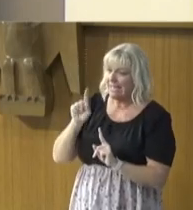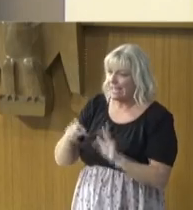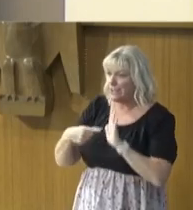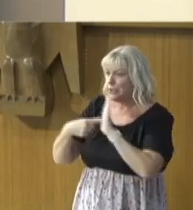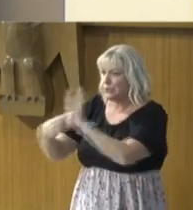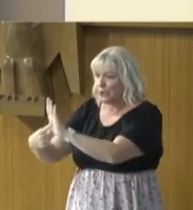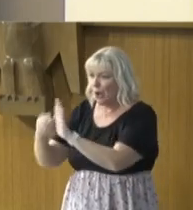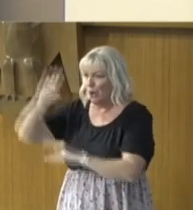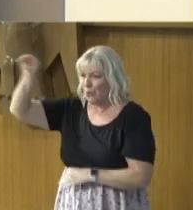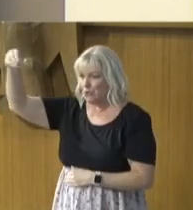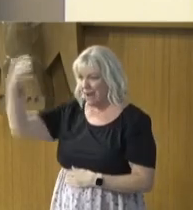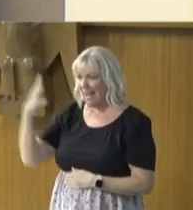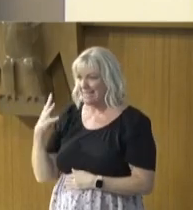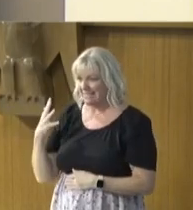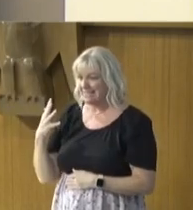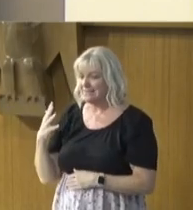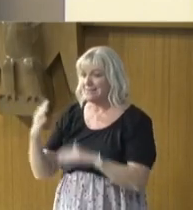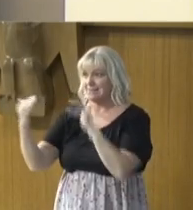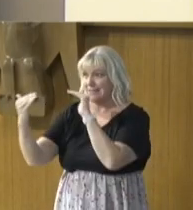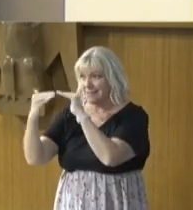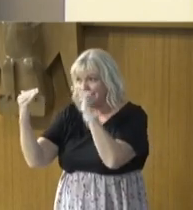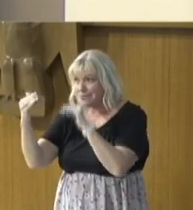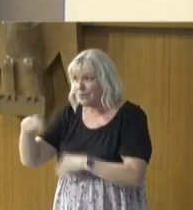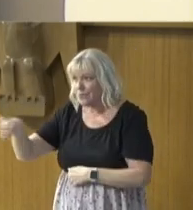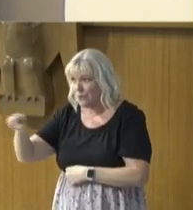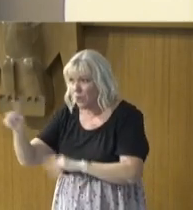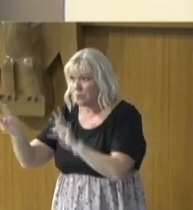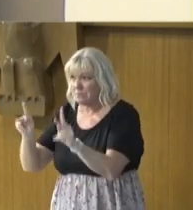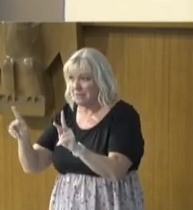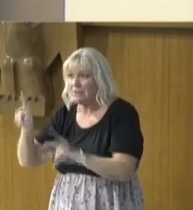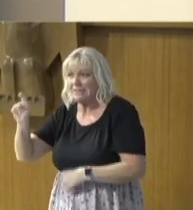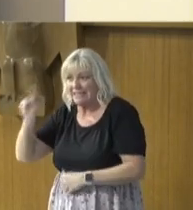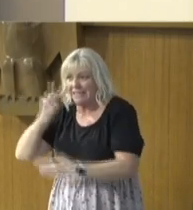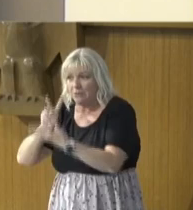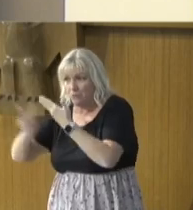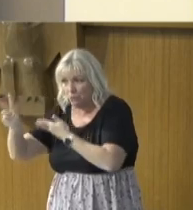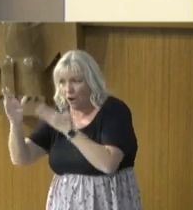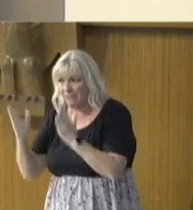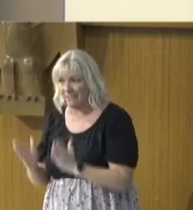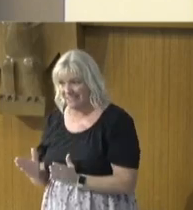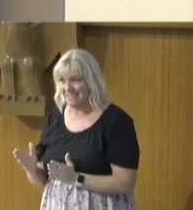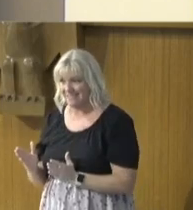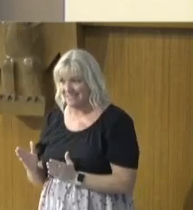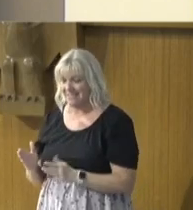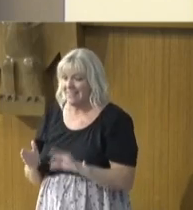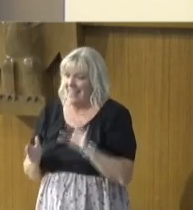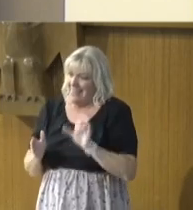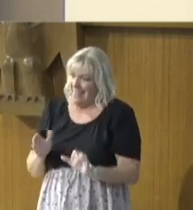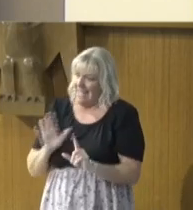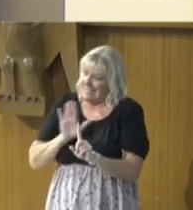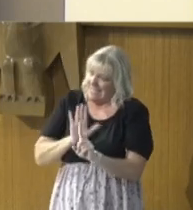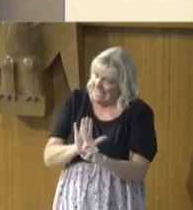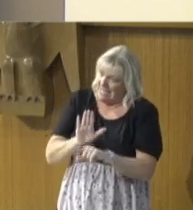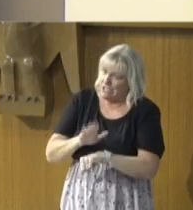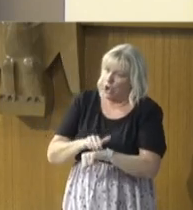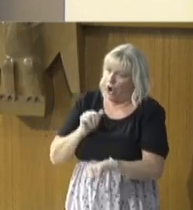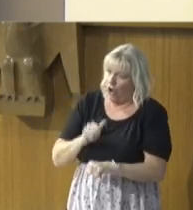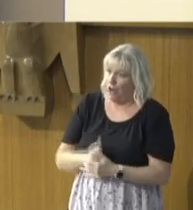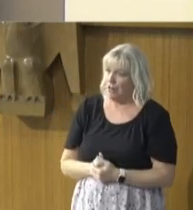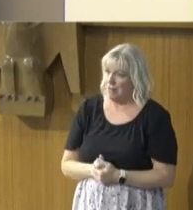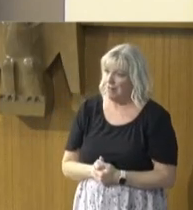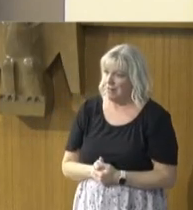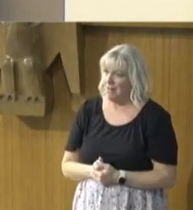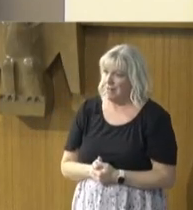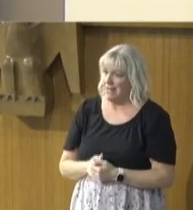just as much as the Ninevites needed a prophet. This was Jonah's calling. This would